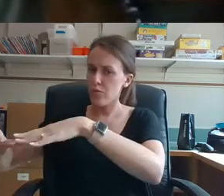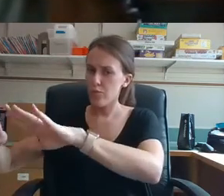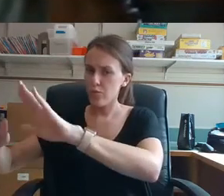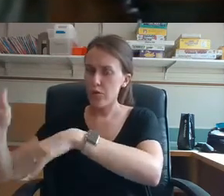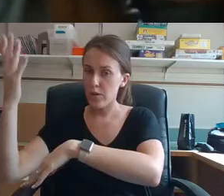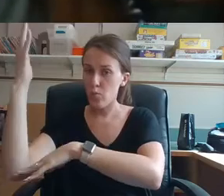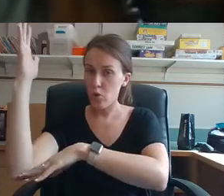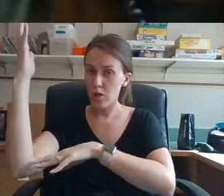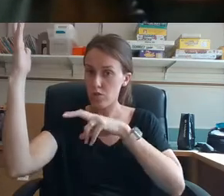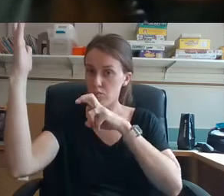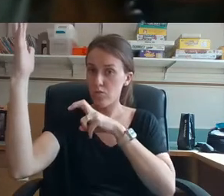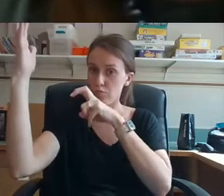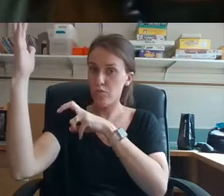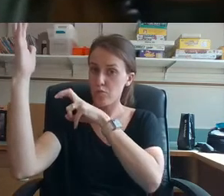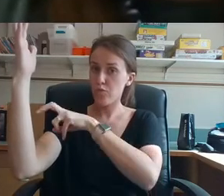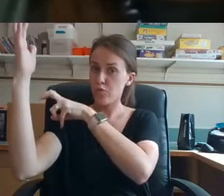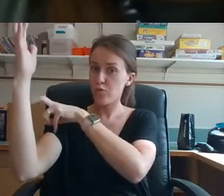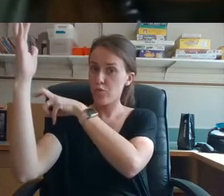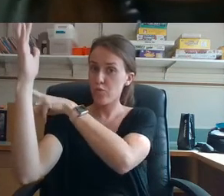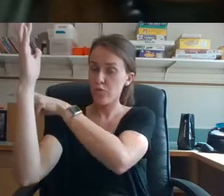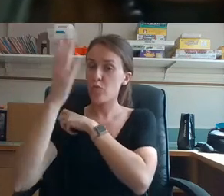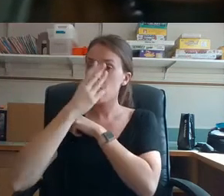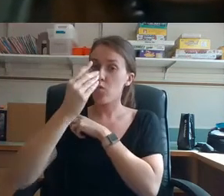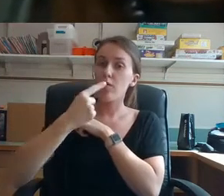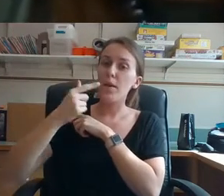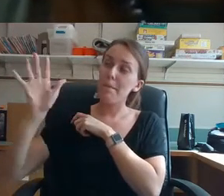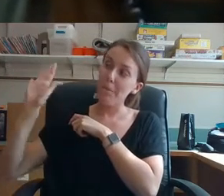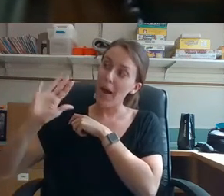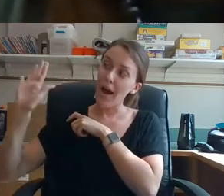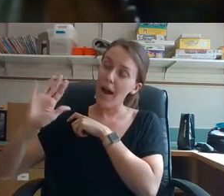off into the woods. Goodbye, Little Red, the wolf called after her.